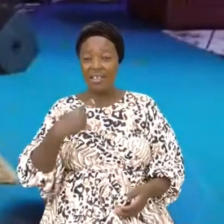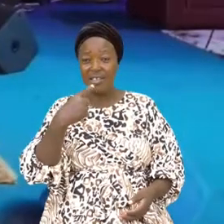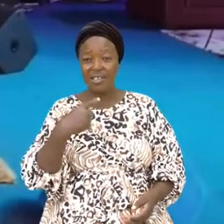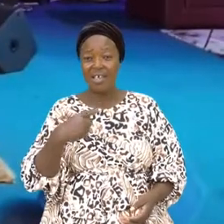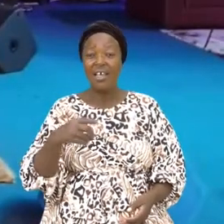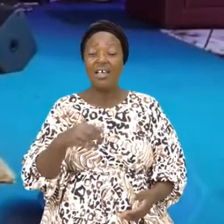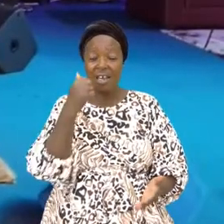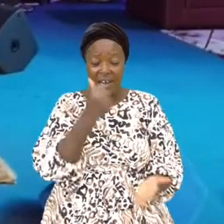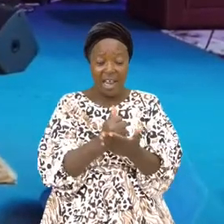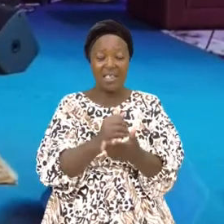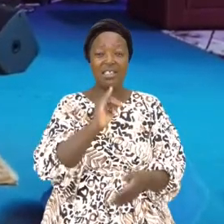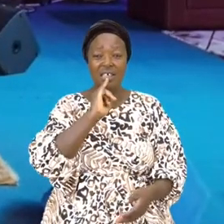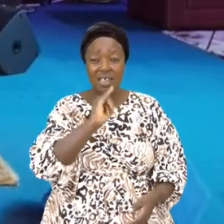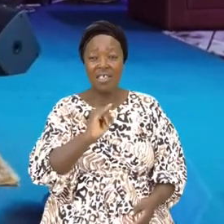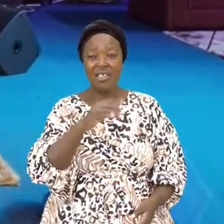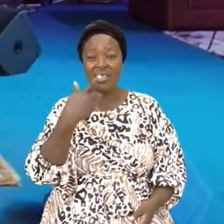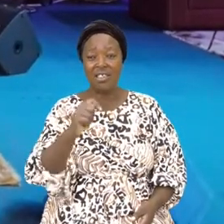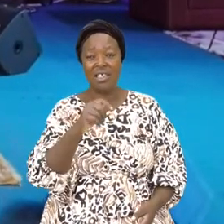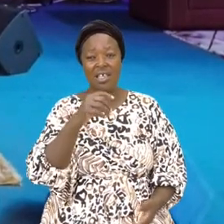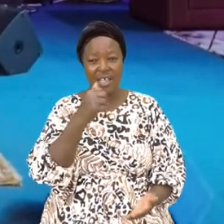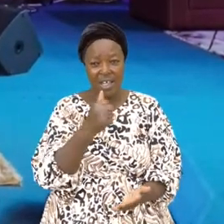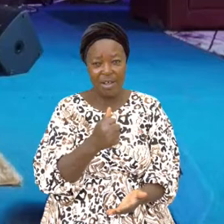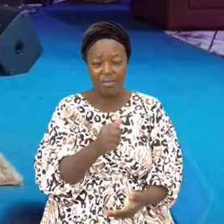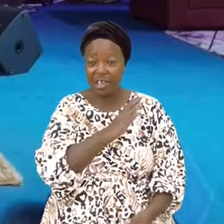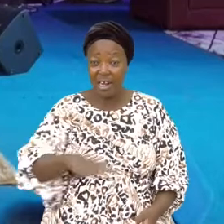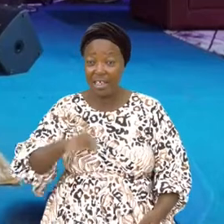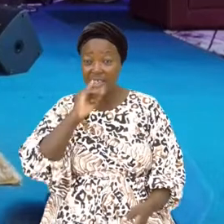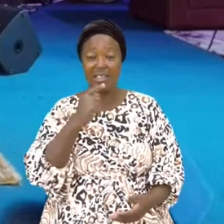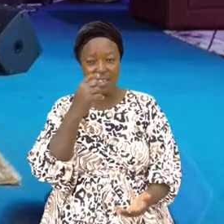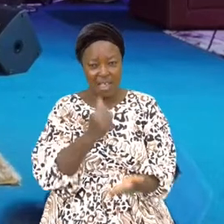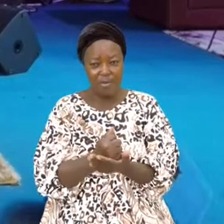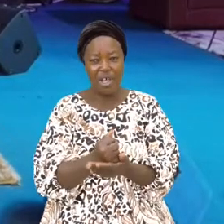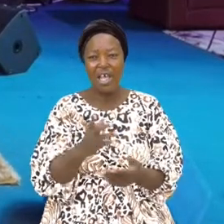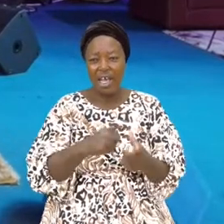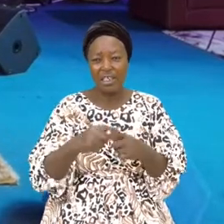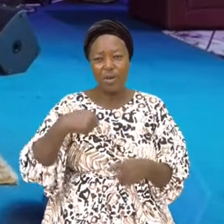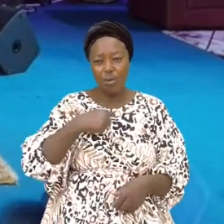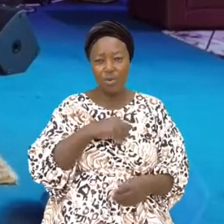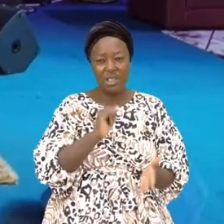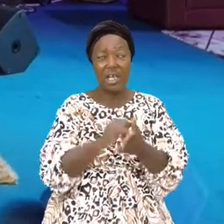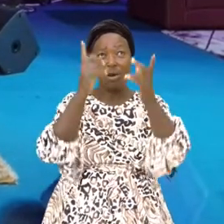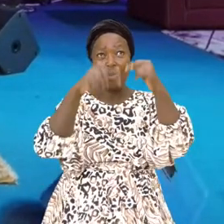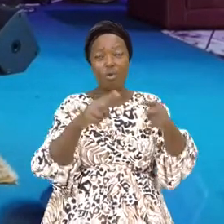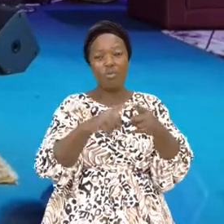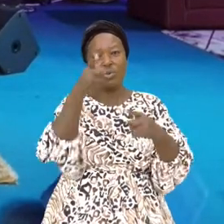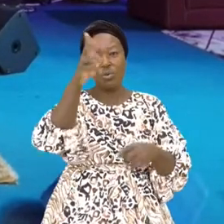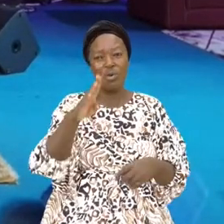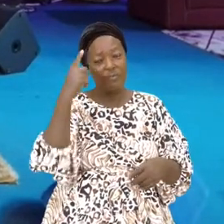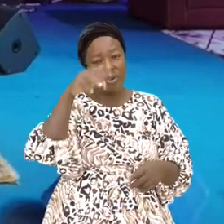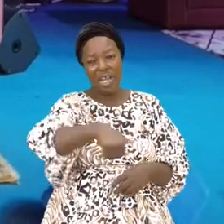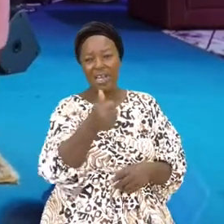the amen. And we who come to God for any blessing, when we